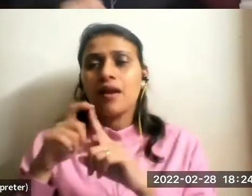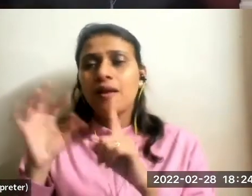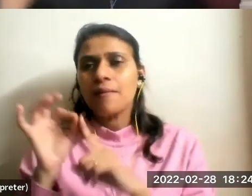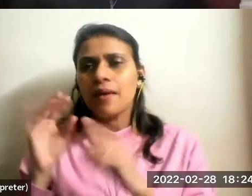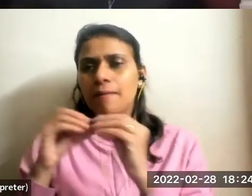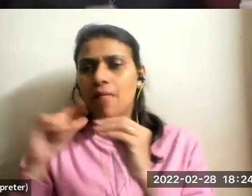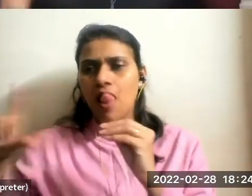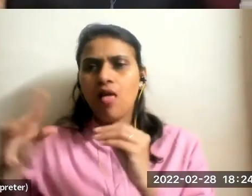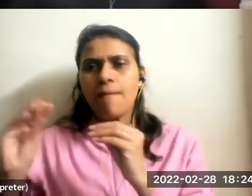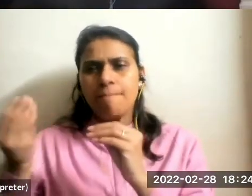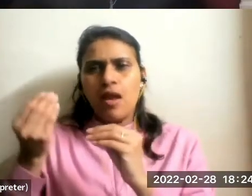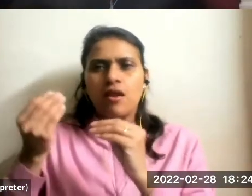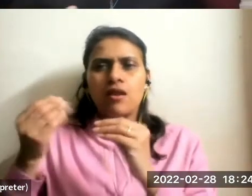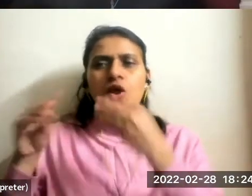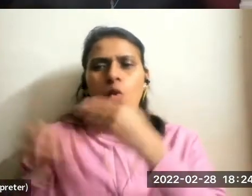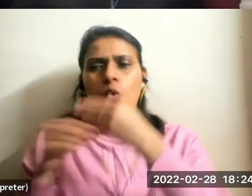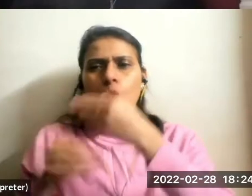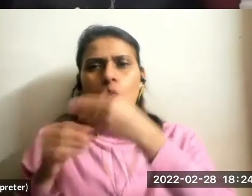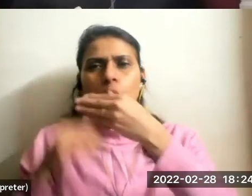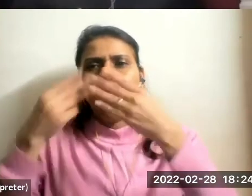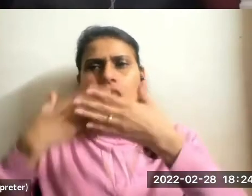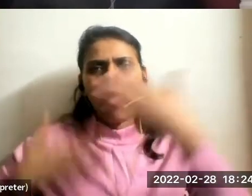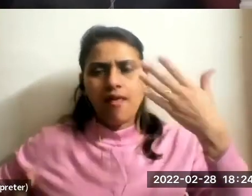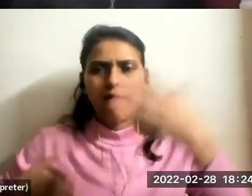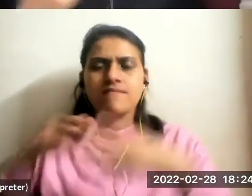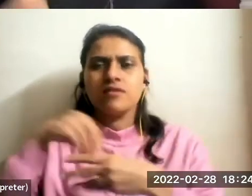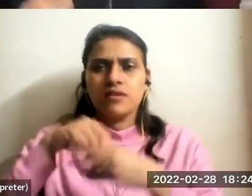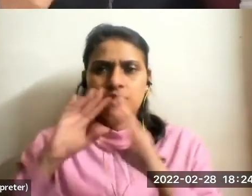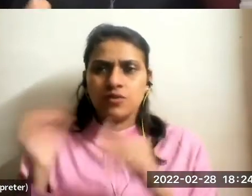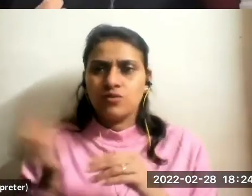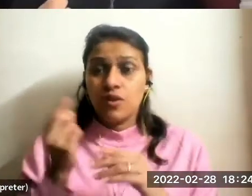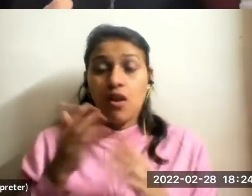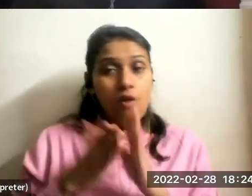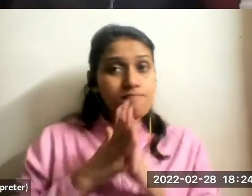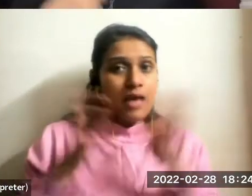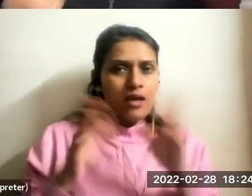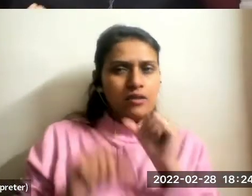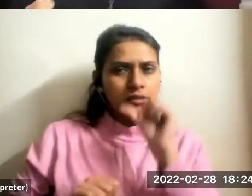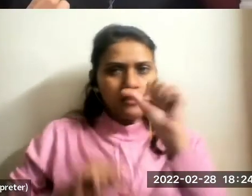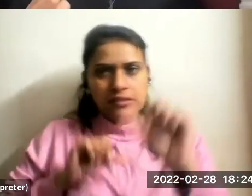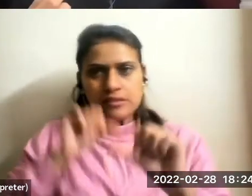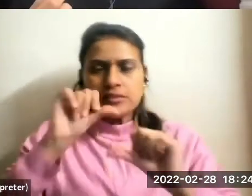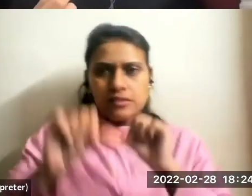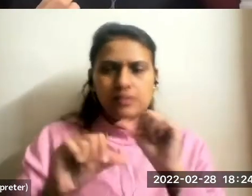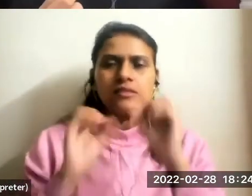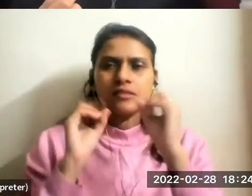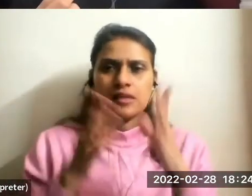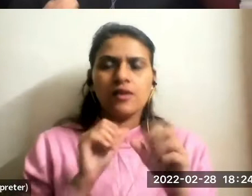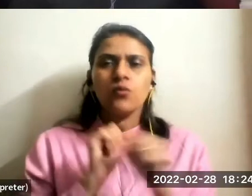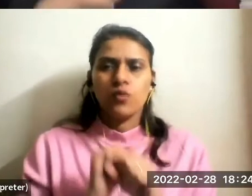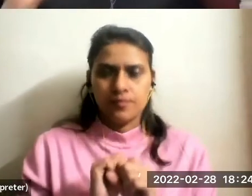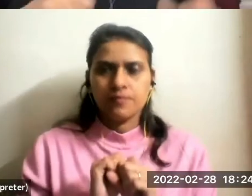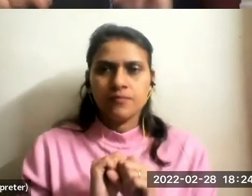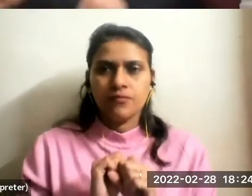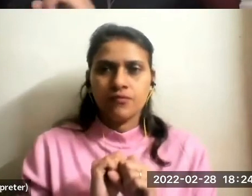it includes inferences within the notion of personal data. It's actually a big step forward in terms of thinking about